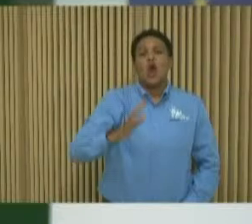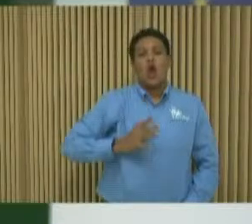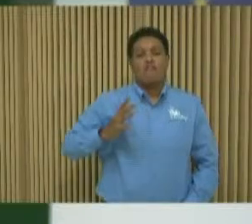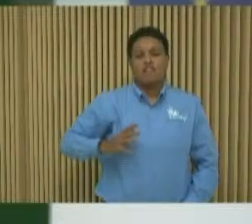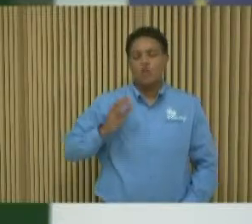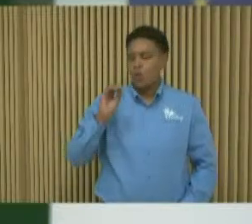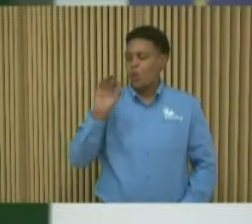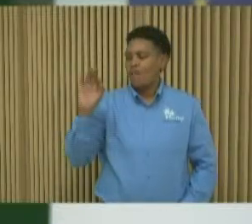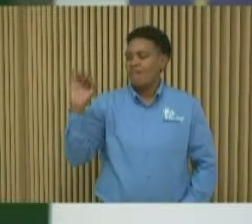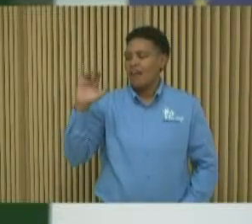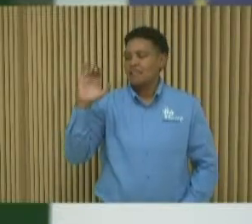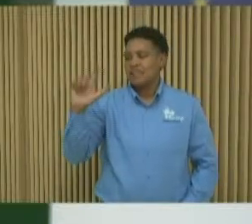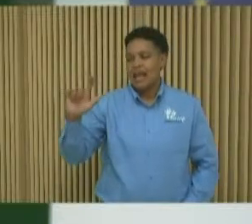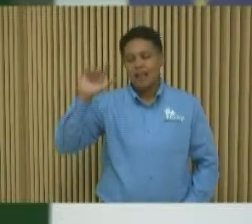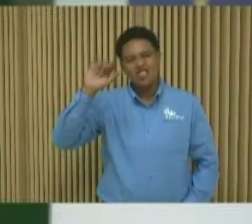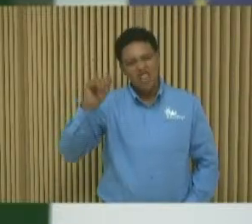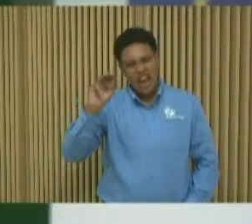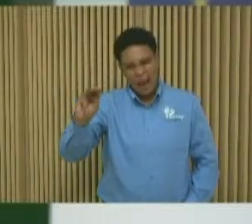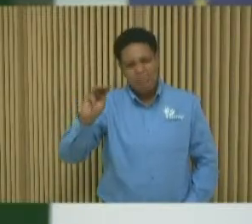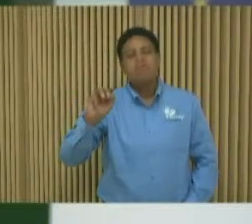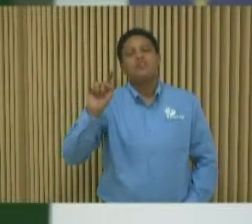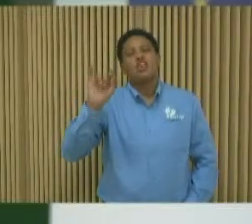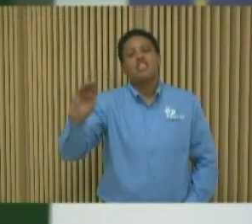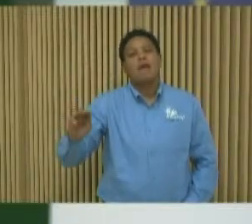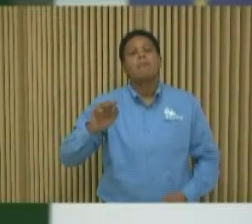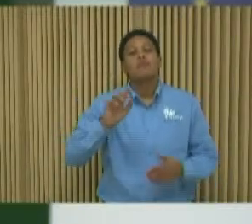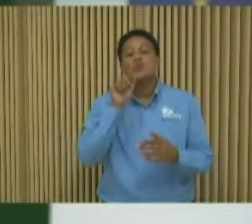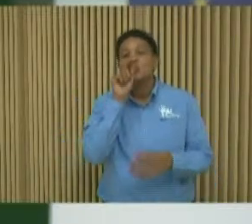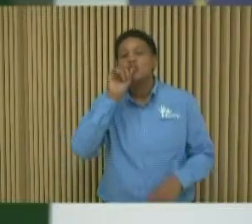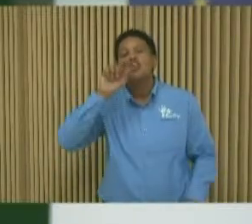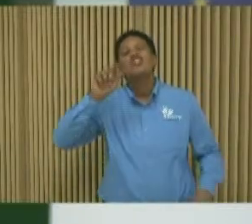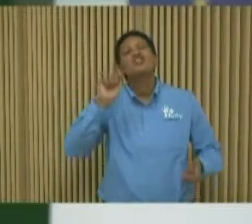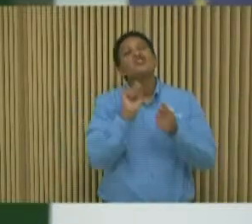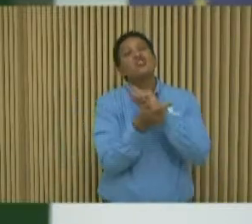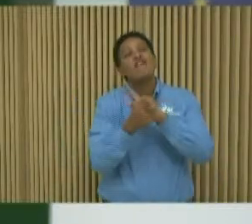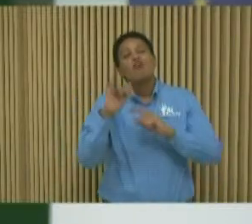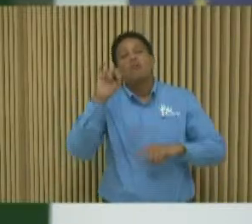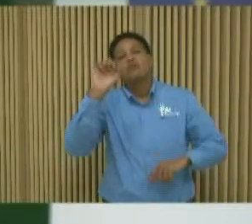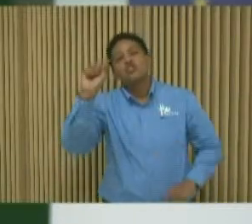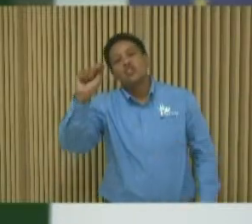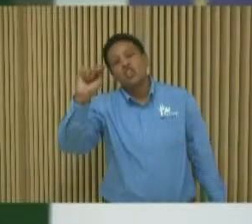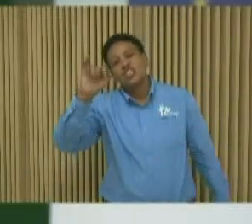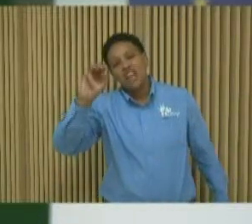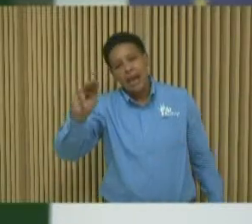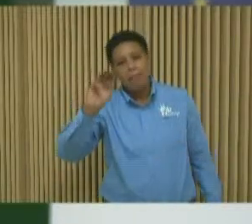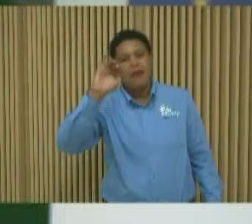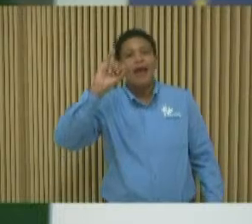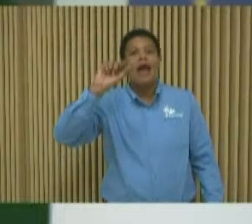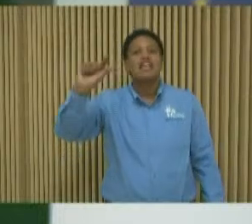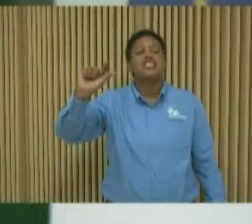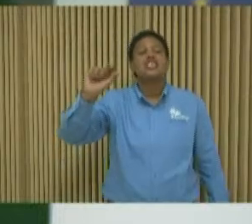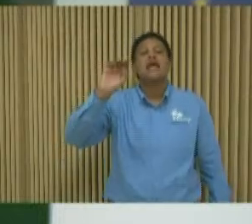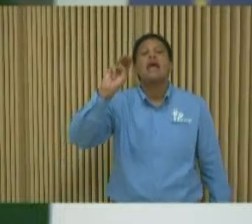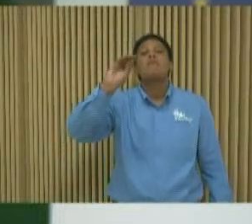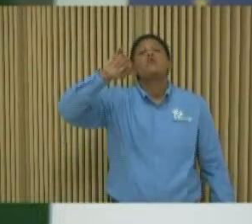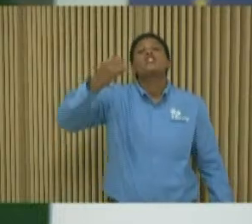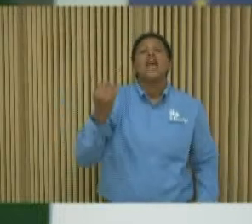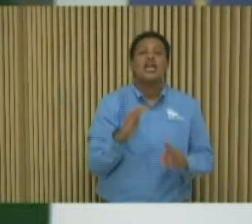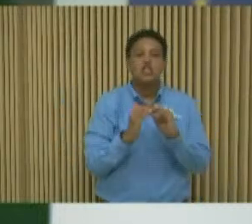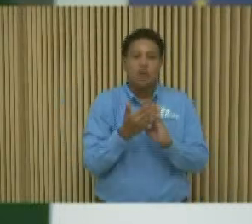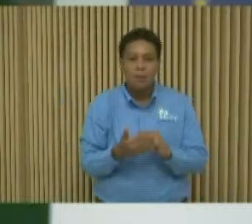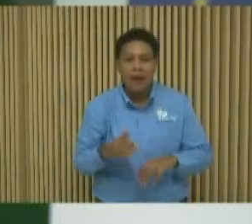mojofficial.jm. On Twitter, it's at transformjustjm. On Instagram, it's mojjamaica. And on the website,